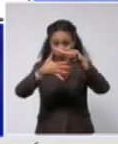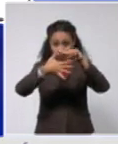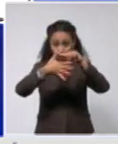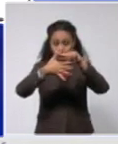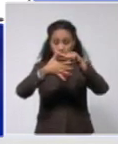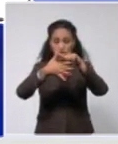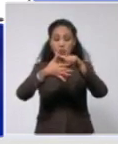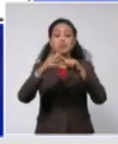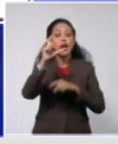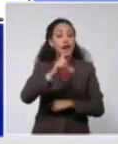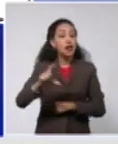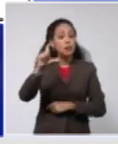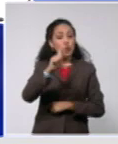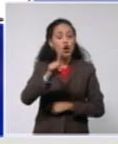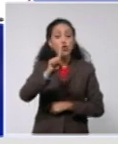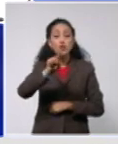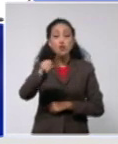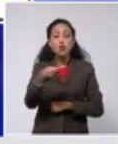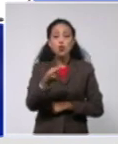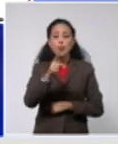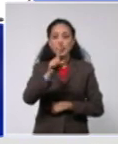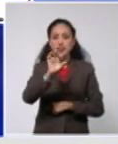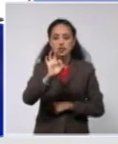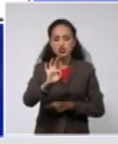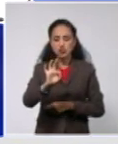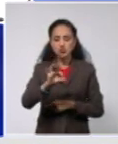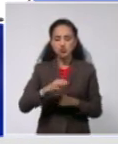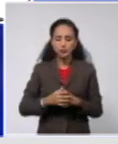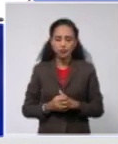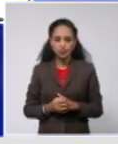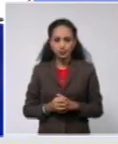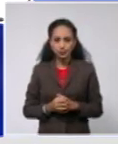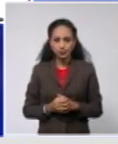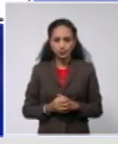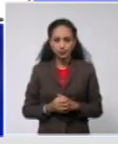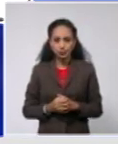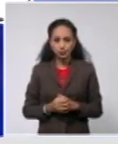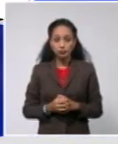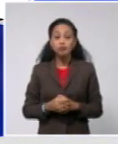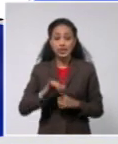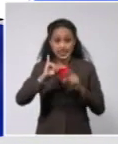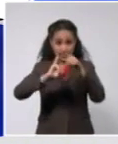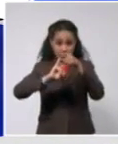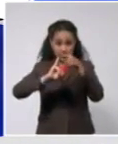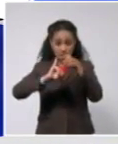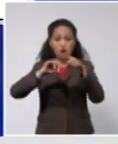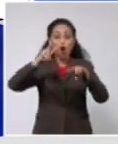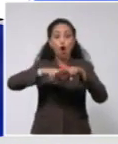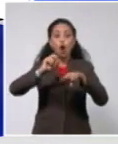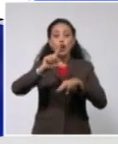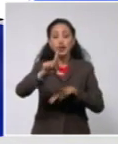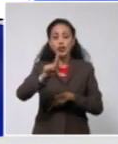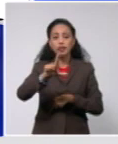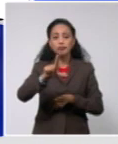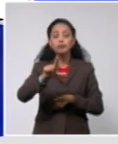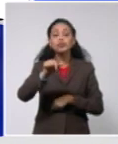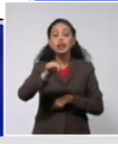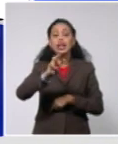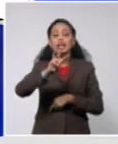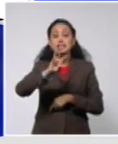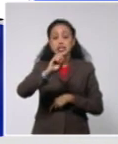Meanwhile, Cienfuegos, Pinar del Río, Las Tunas, Villa Clara,